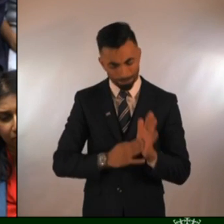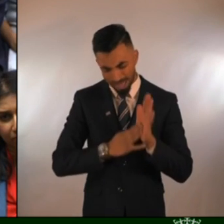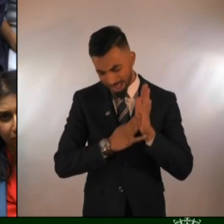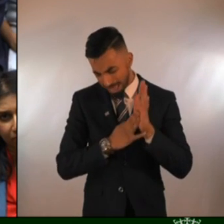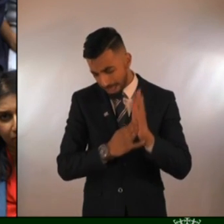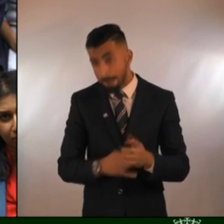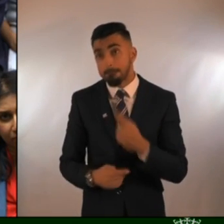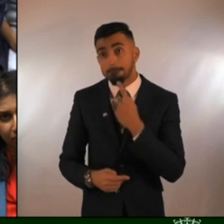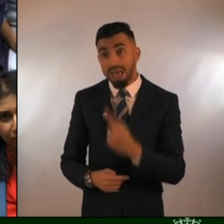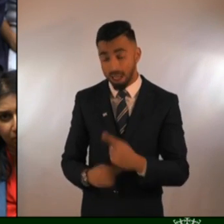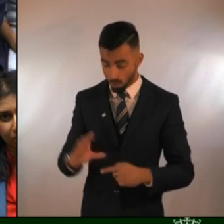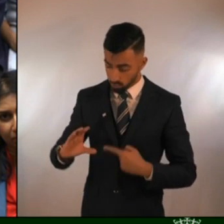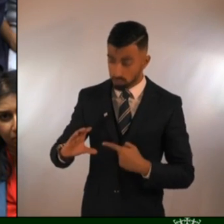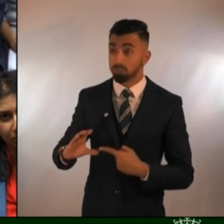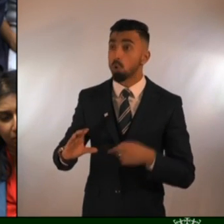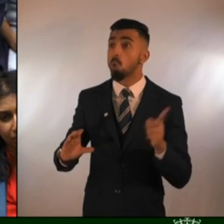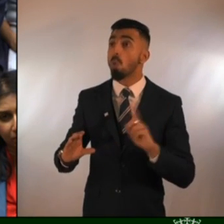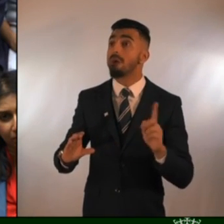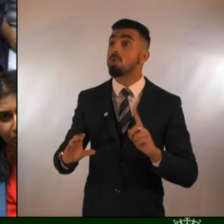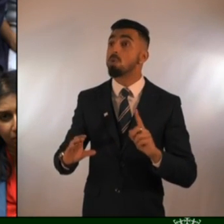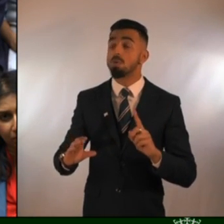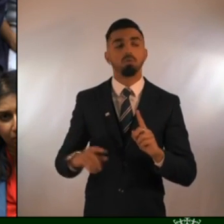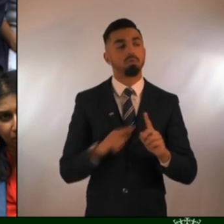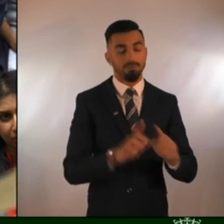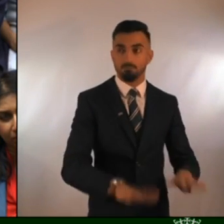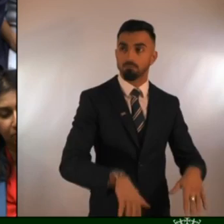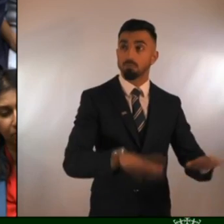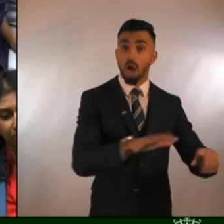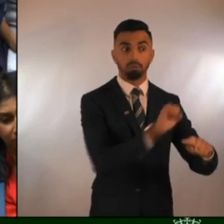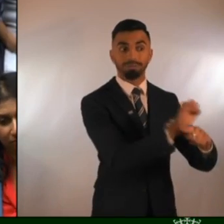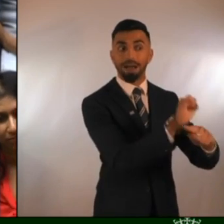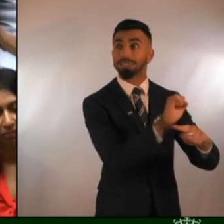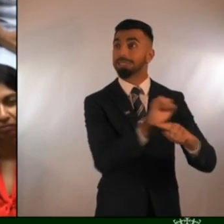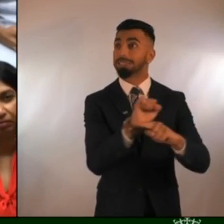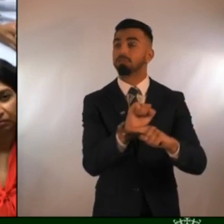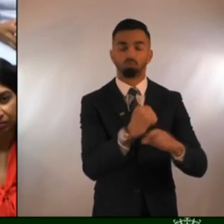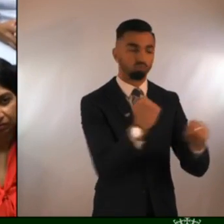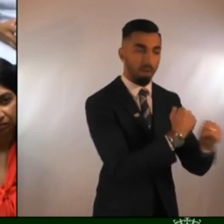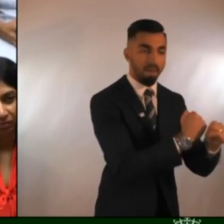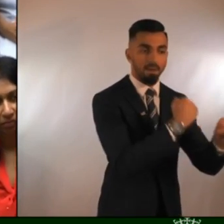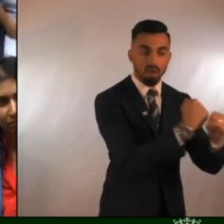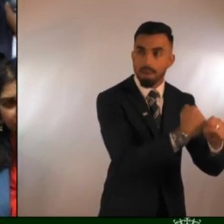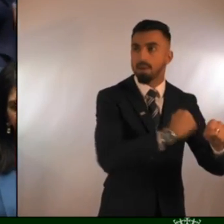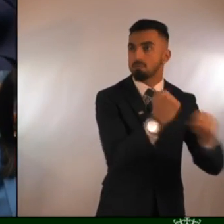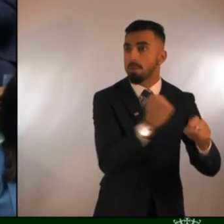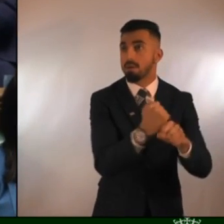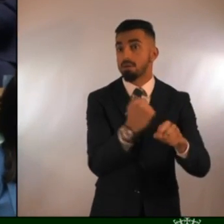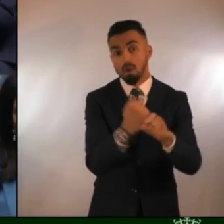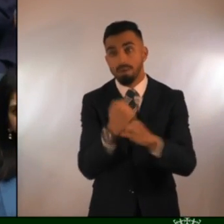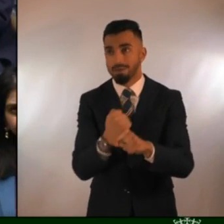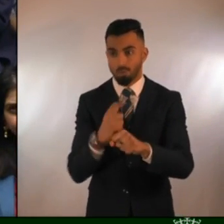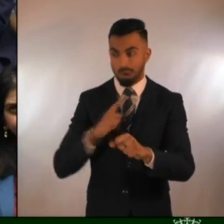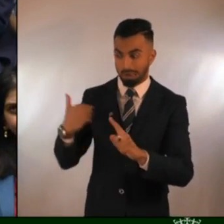to repair all defences damaged in the winter floods. To support those areas that have been